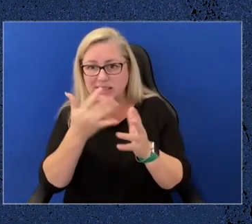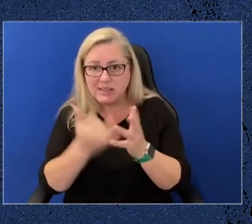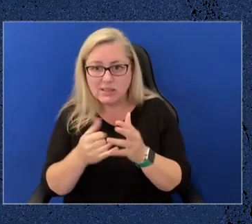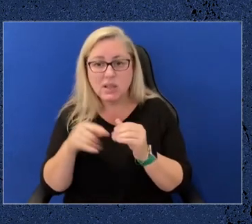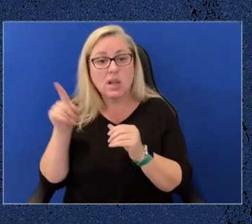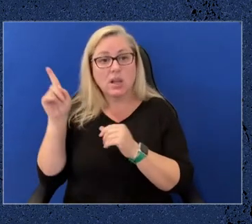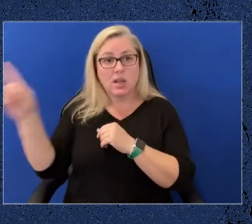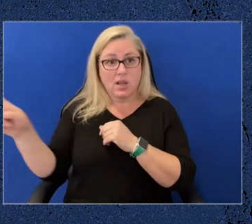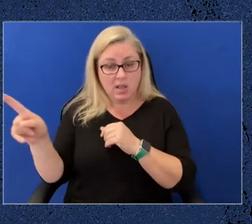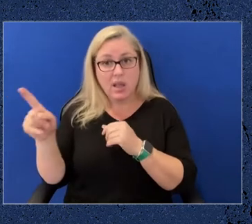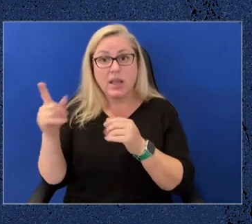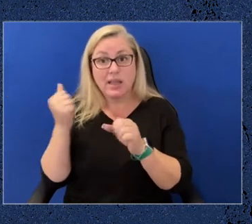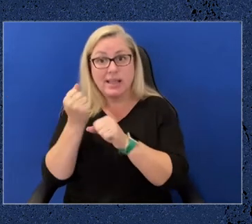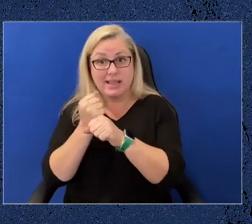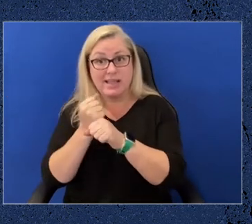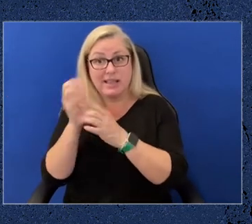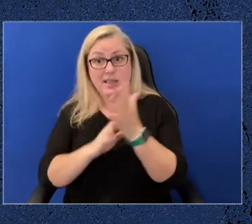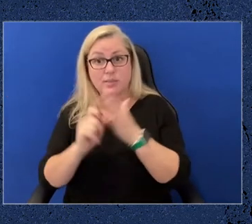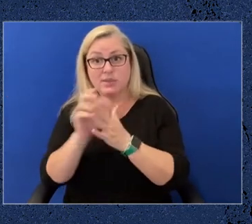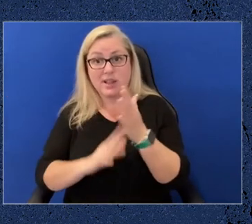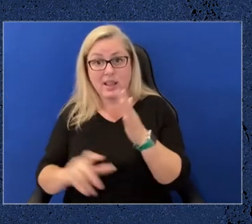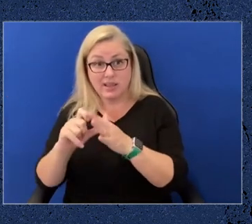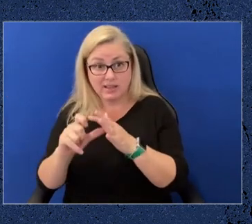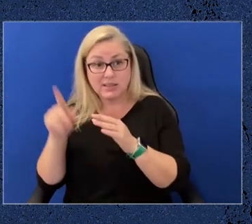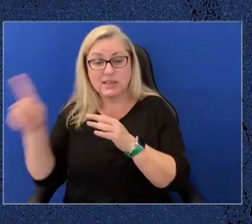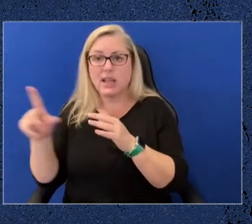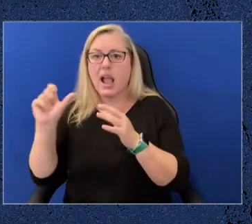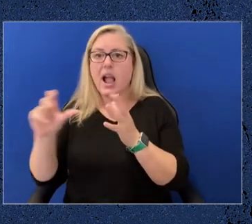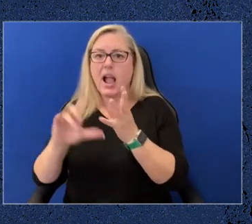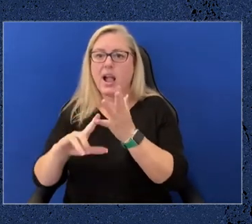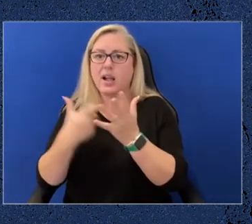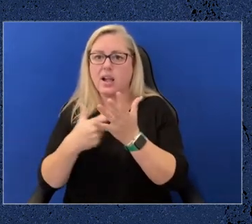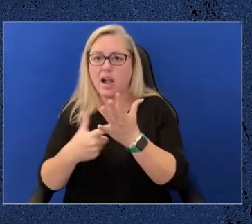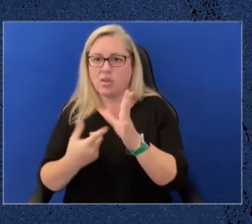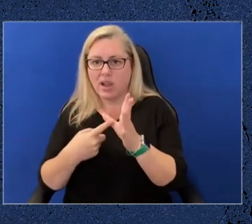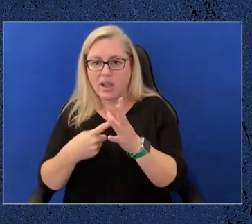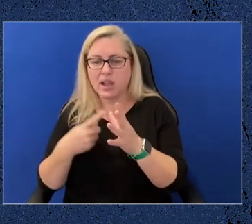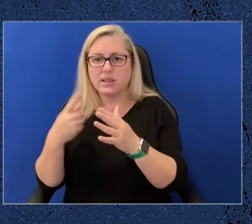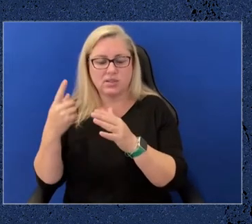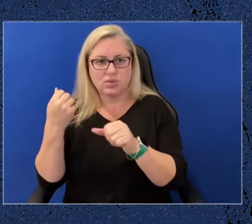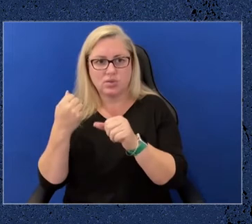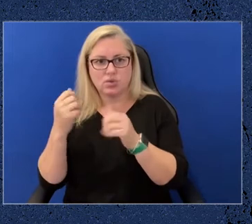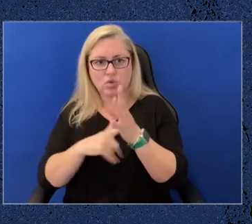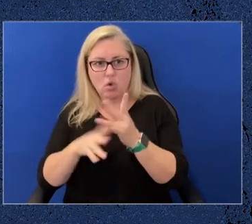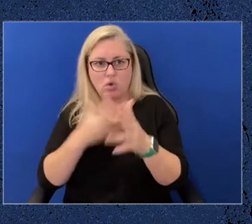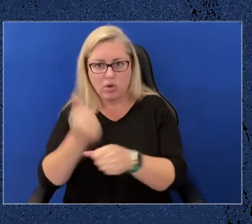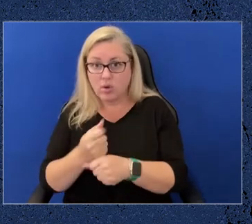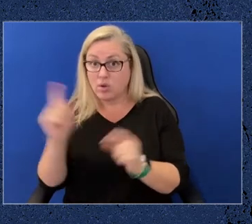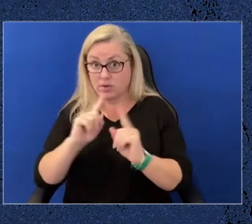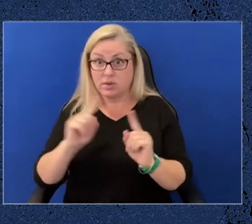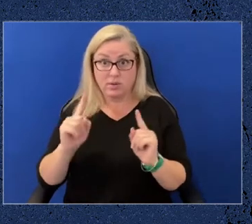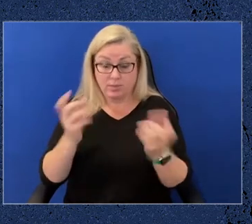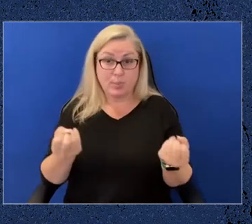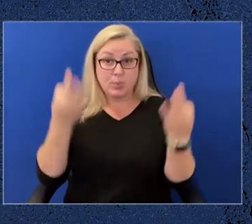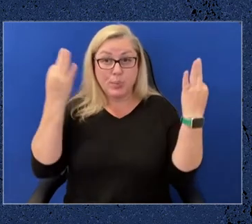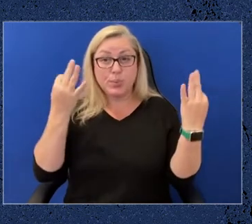on Gunai Kurnai country, right next to what's called the Crowaging along Wilderness area, a recent study we've done there showed that there were no catastrophic fires, no big fires for